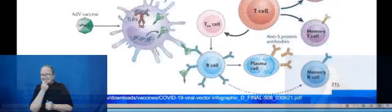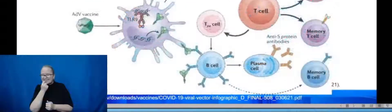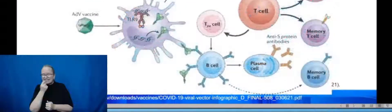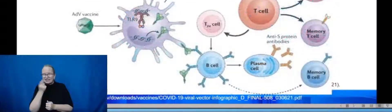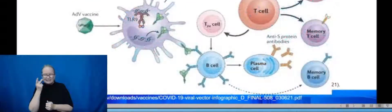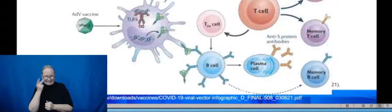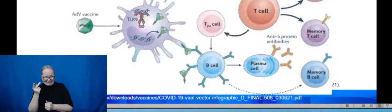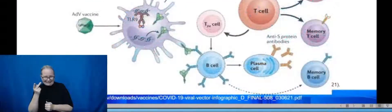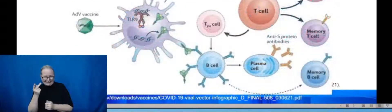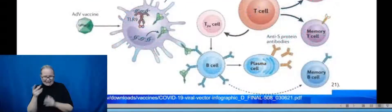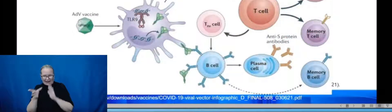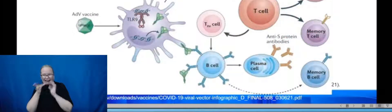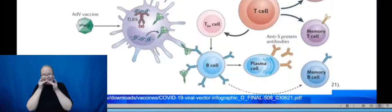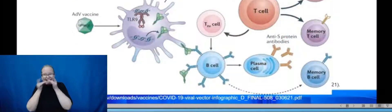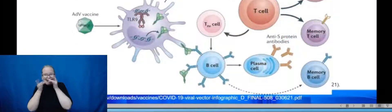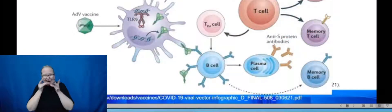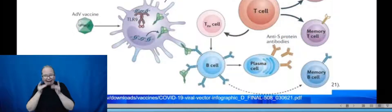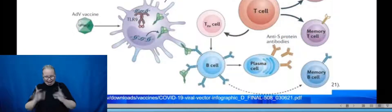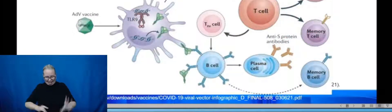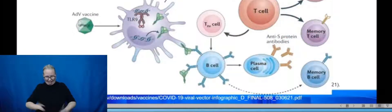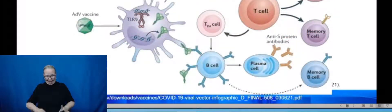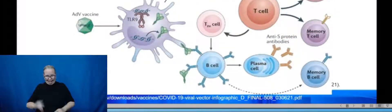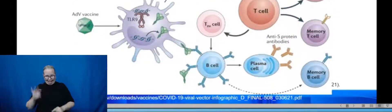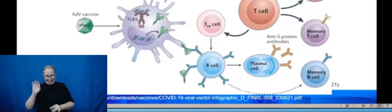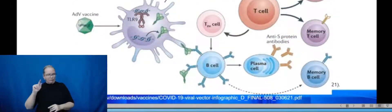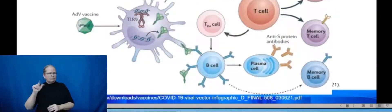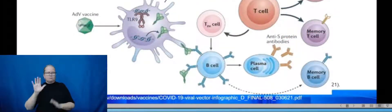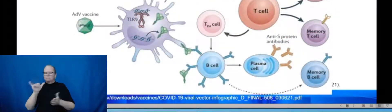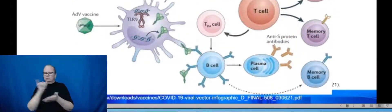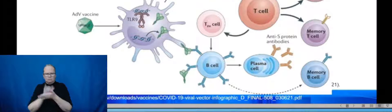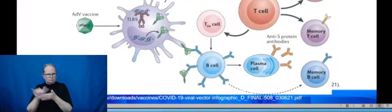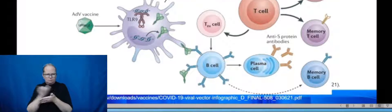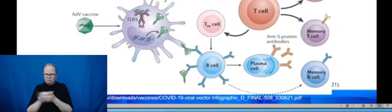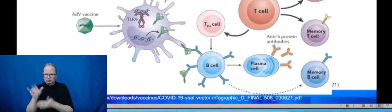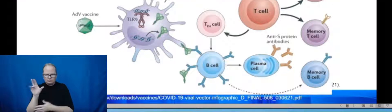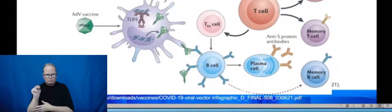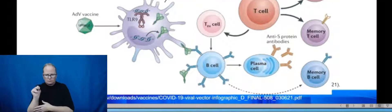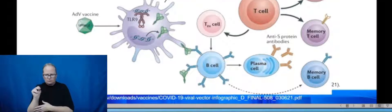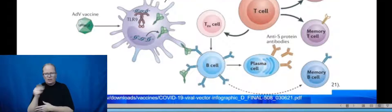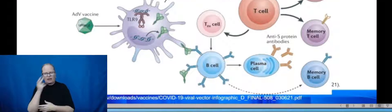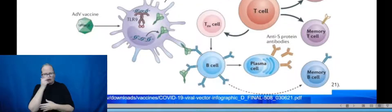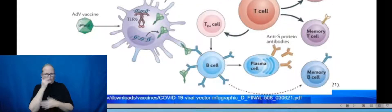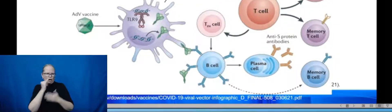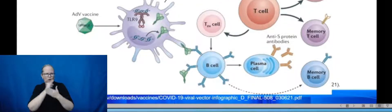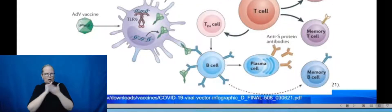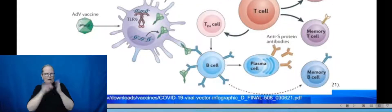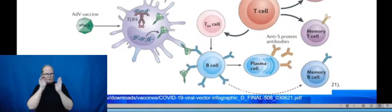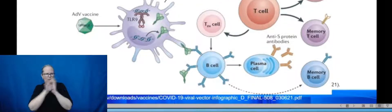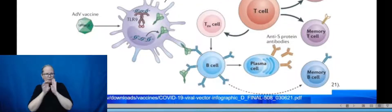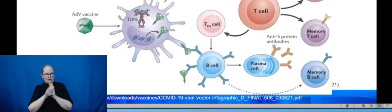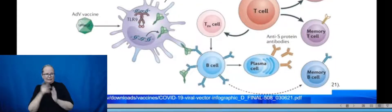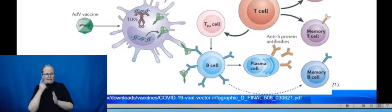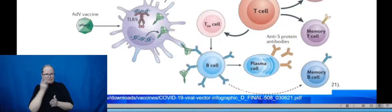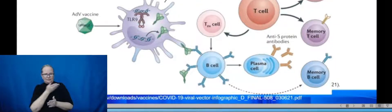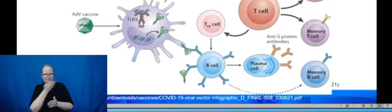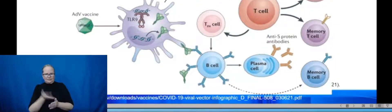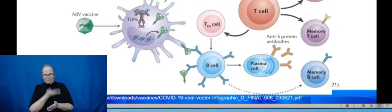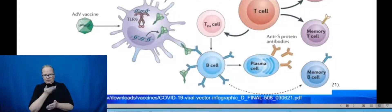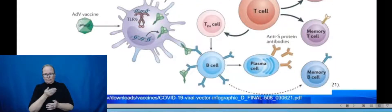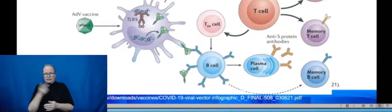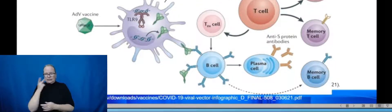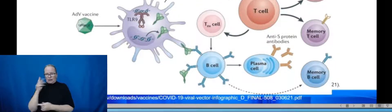Oh, this is just a cartoon showing that both the mRNA vaccine and the adenoviral vector vaccine, so